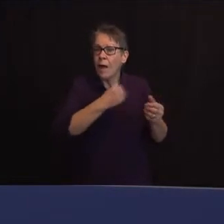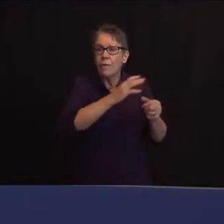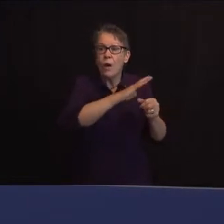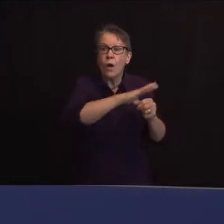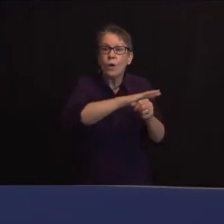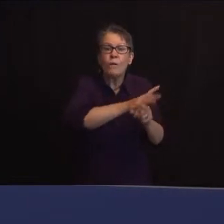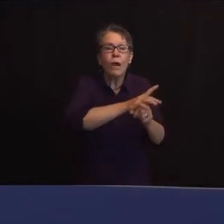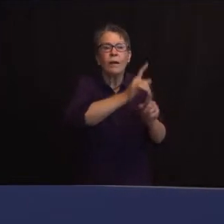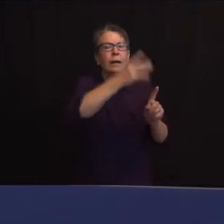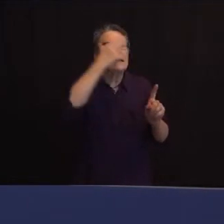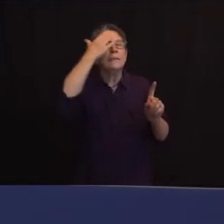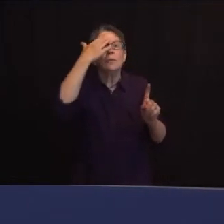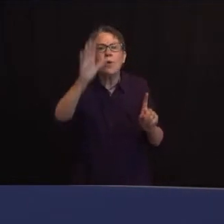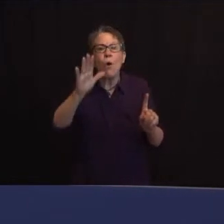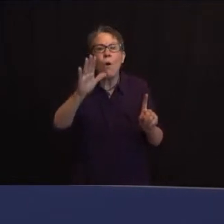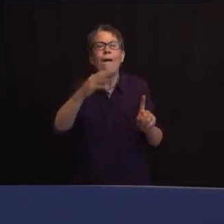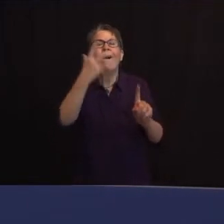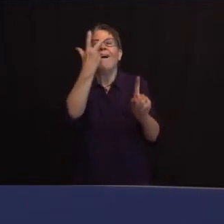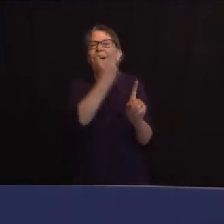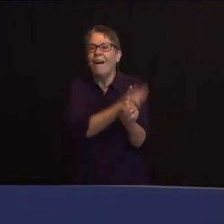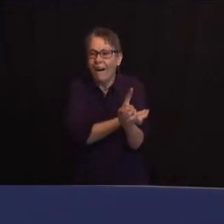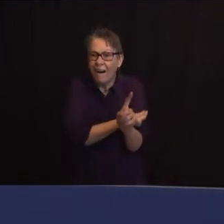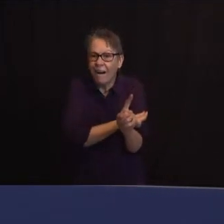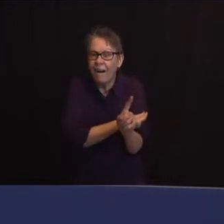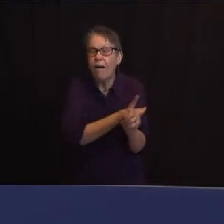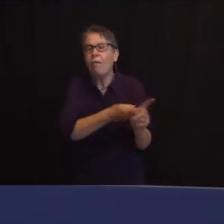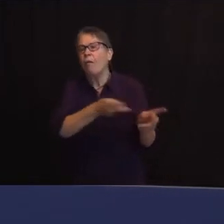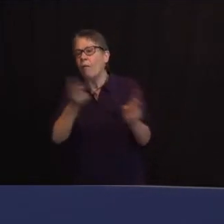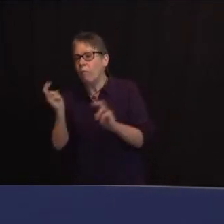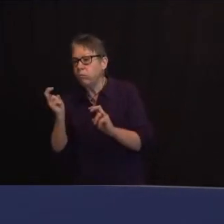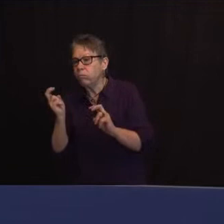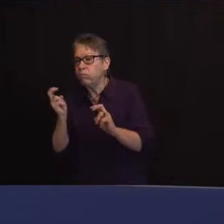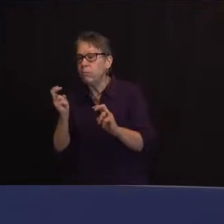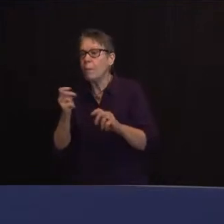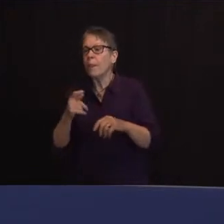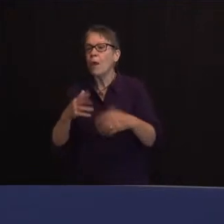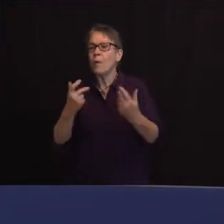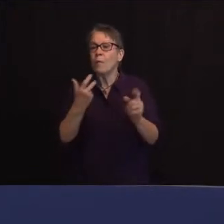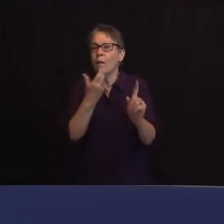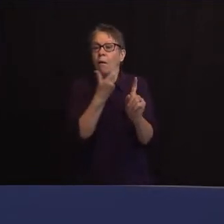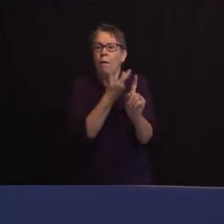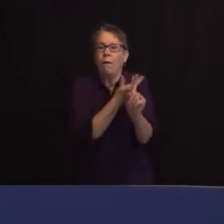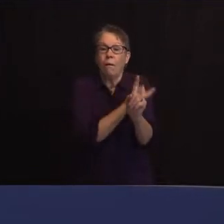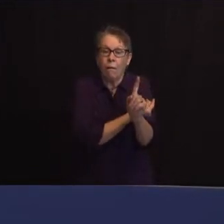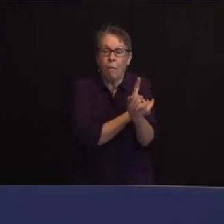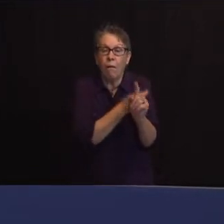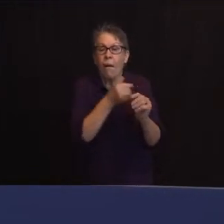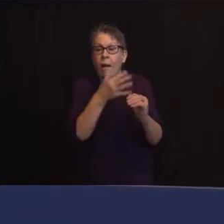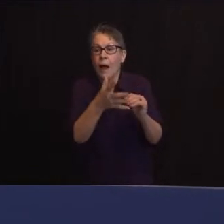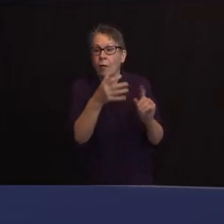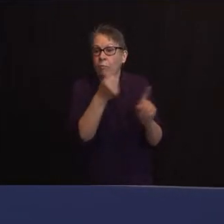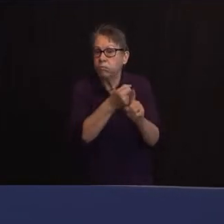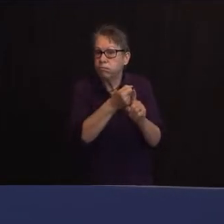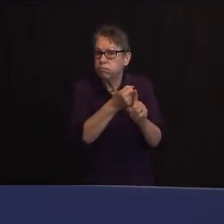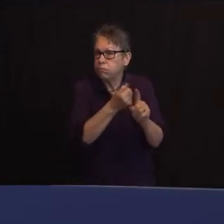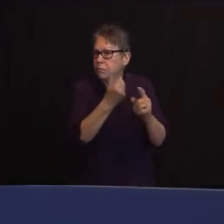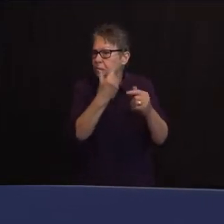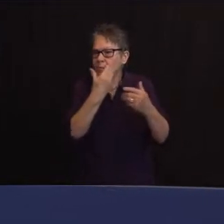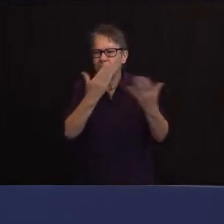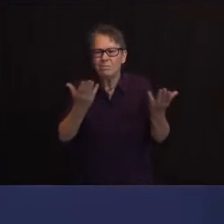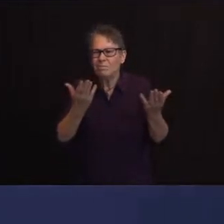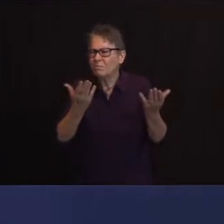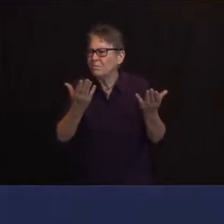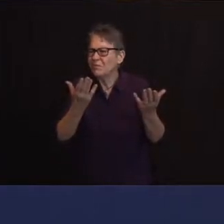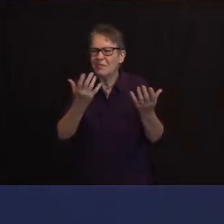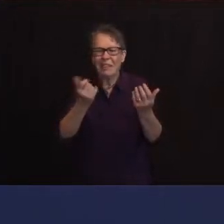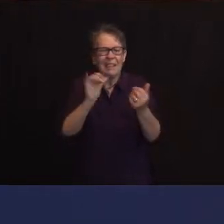afterwards and will fall ill. That's about all that I have on it. But that's a vast minority, is it not? This